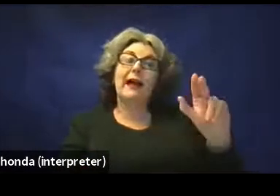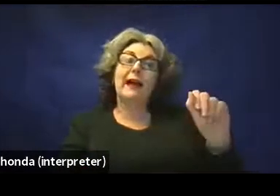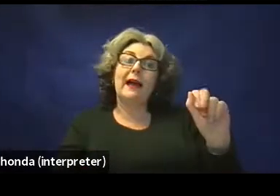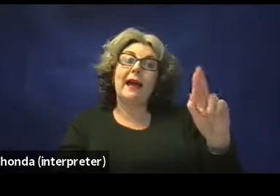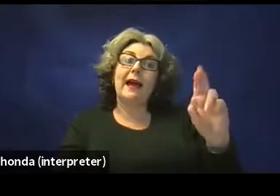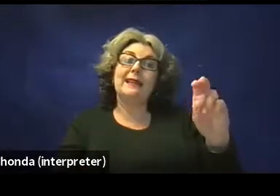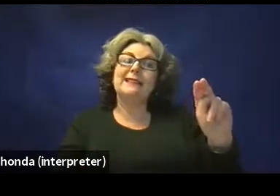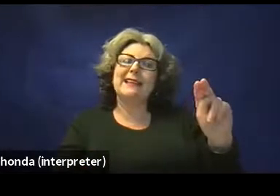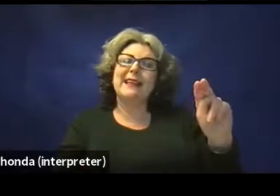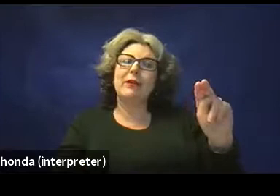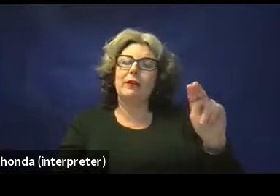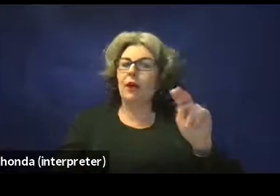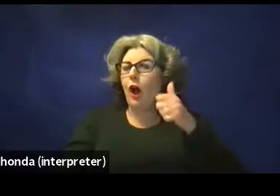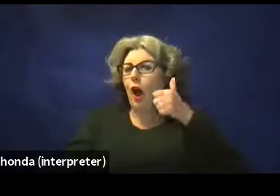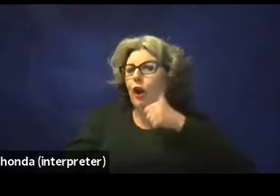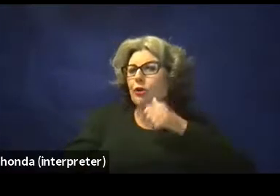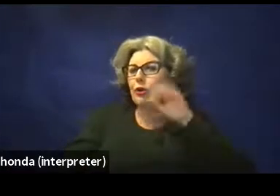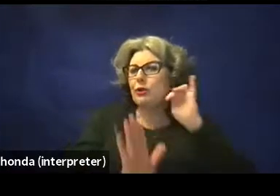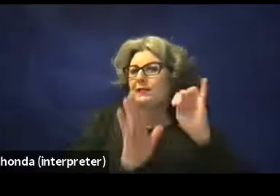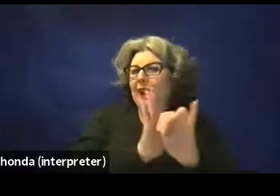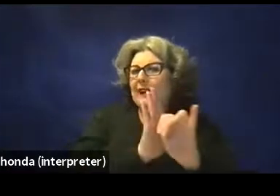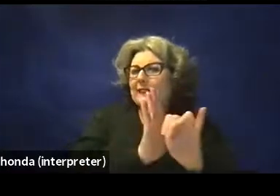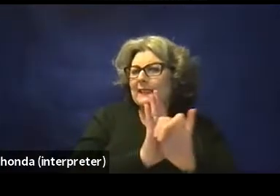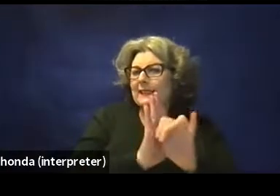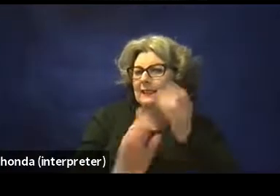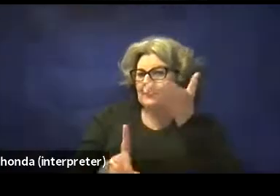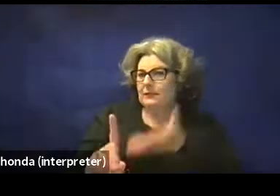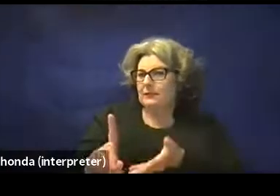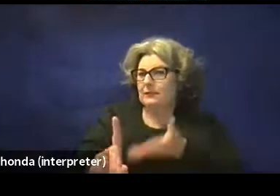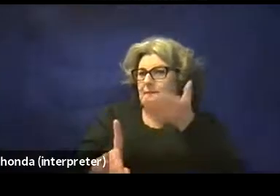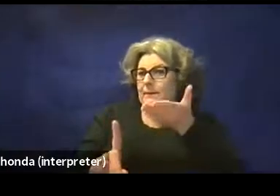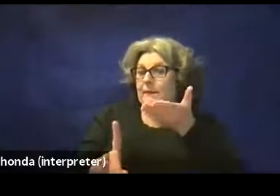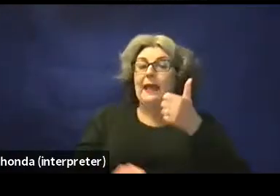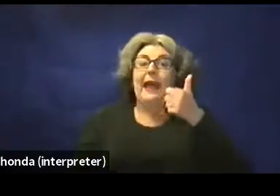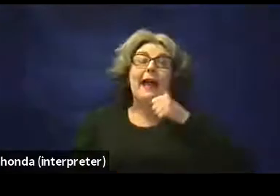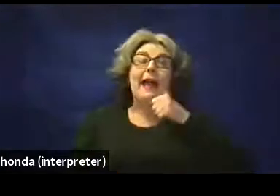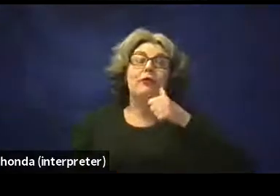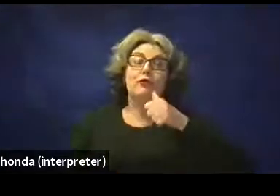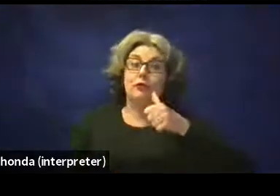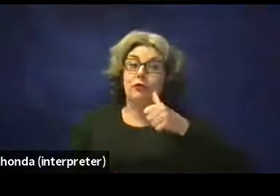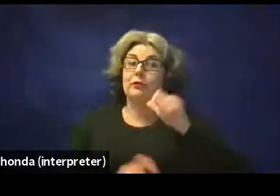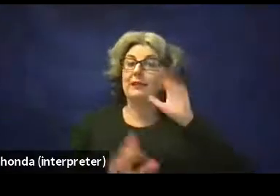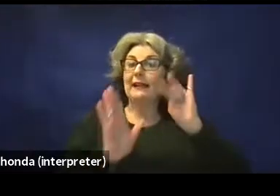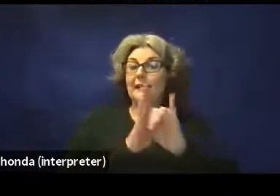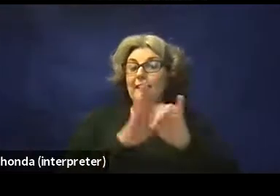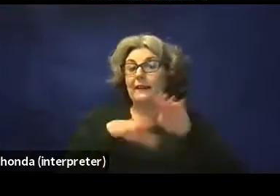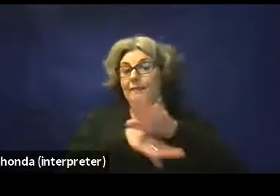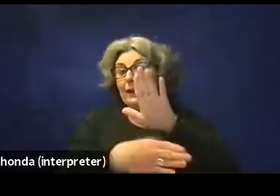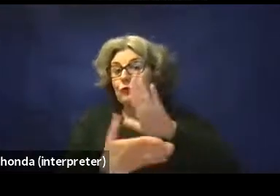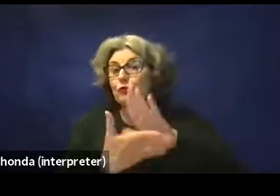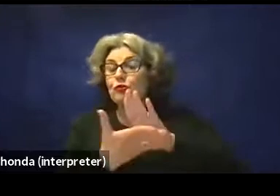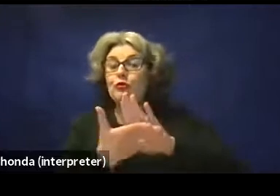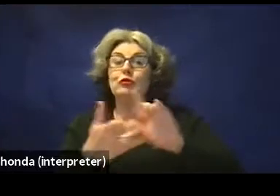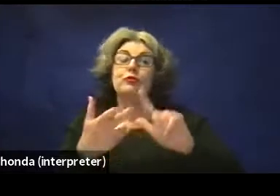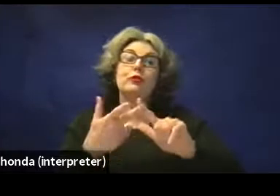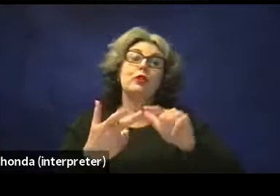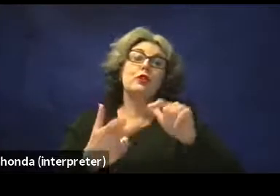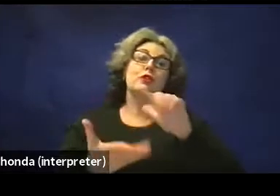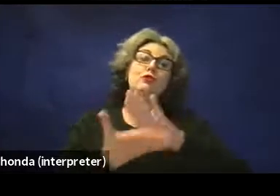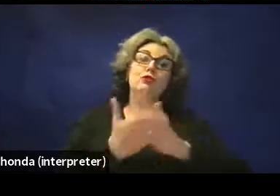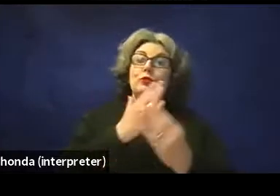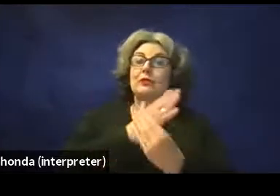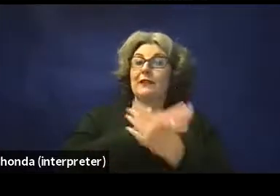bit on girls' identities and how they affect schools and how schools affect girls'